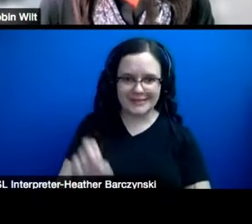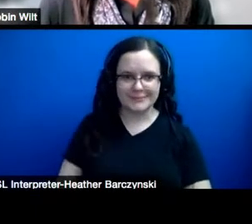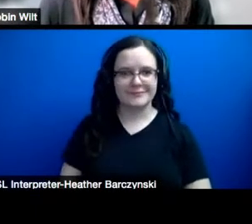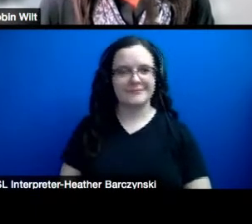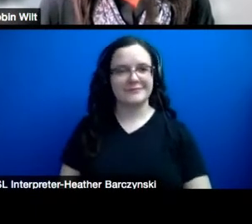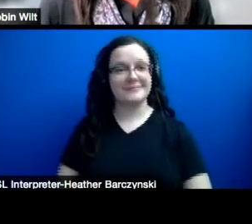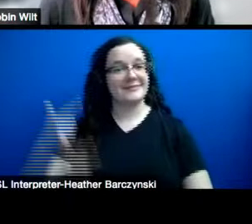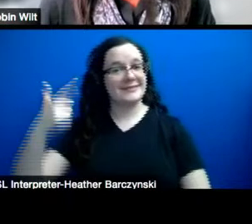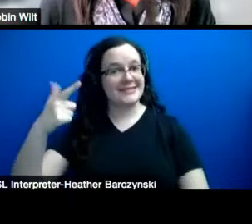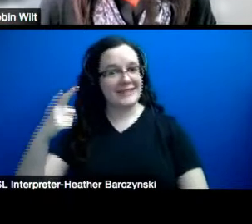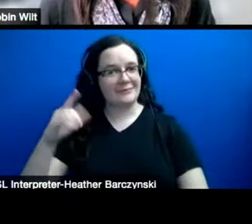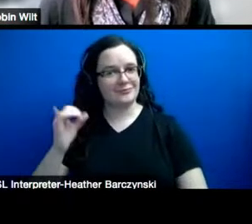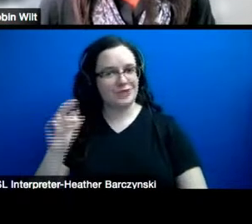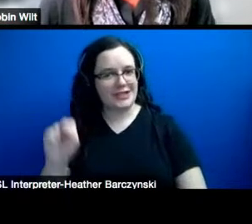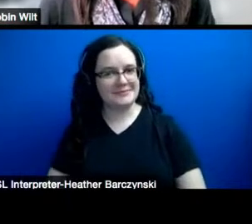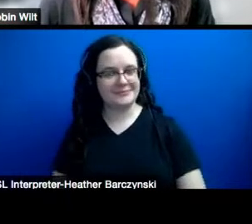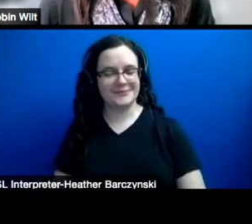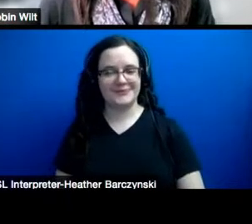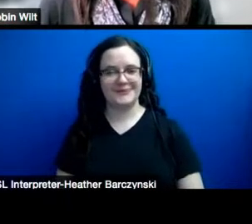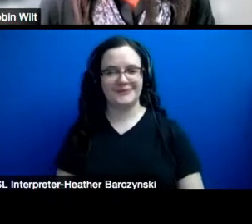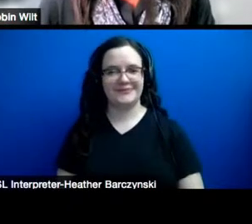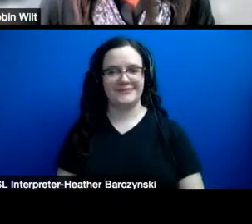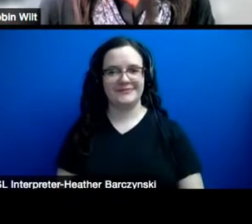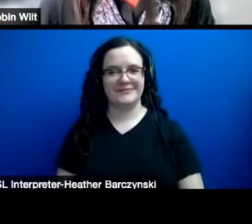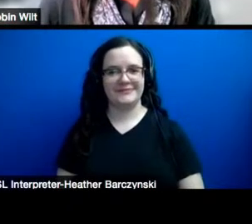Second, Jason.